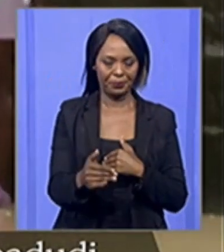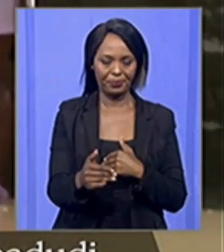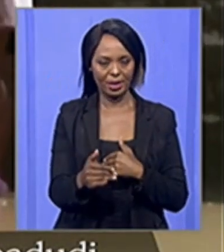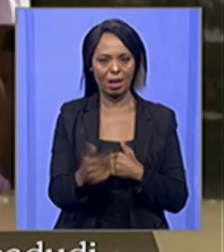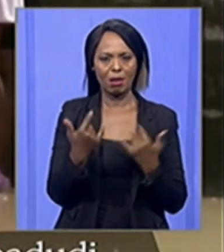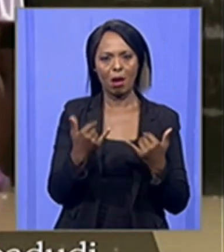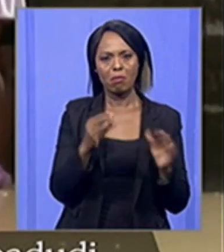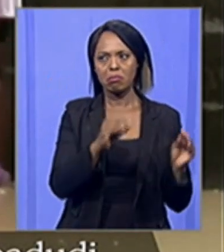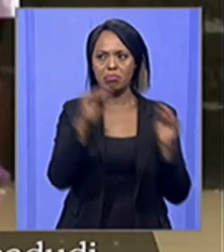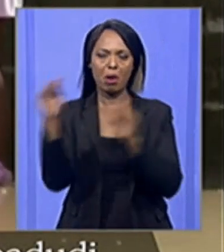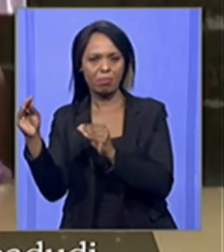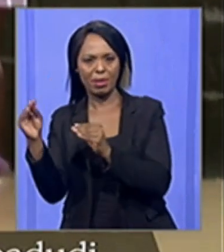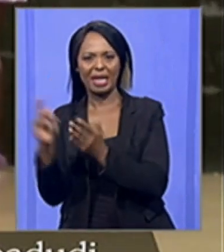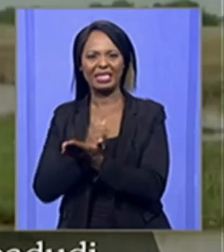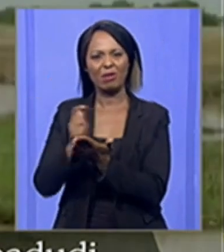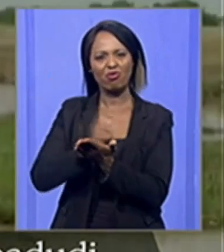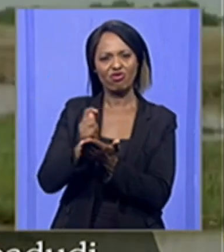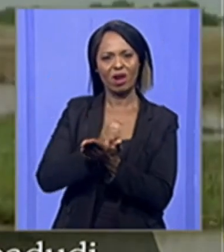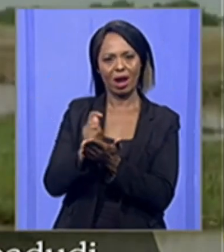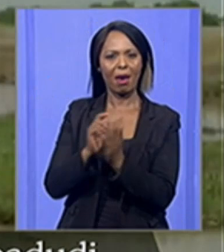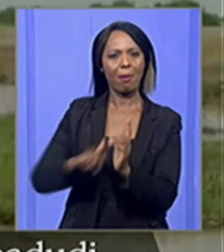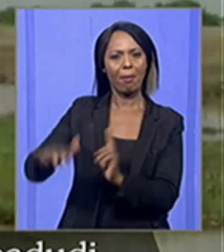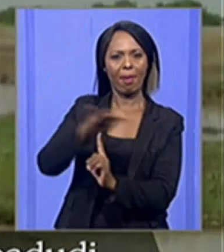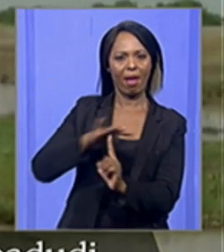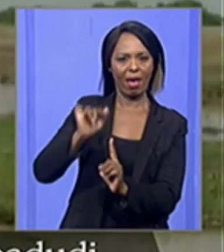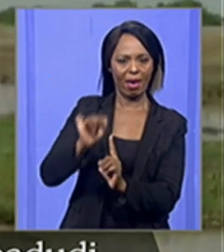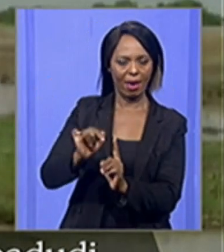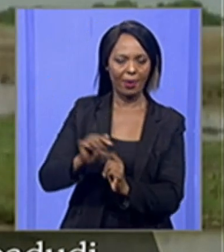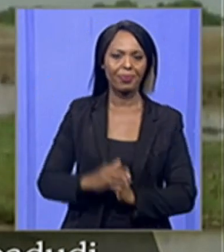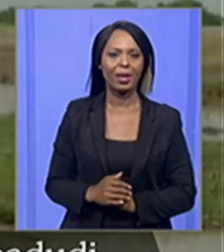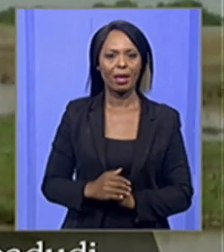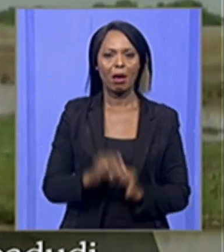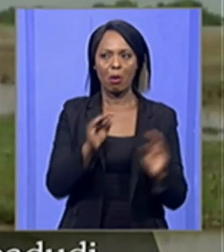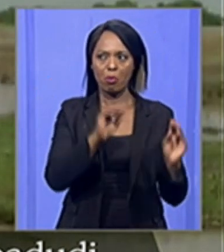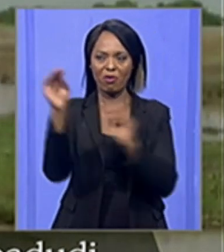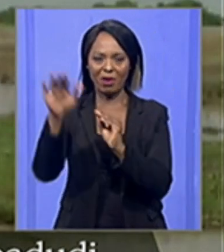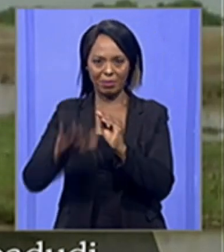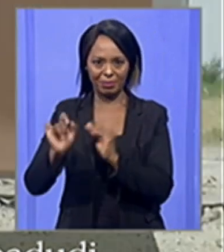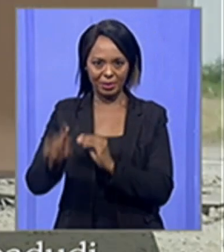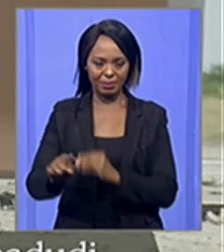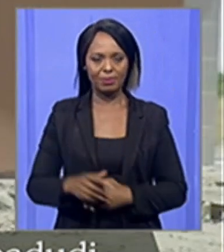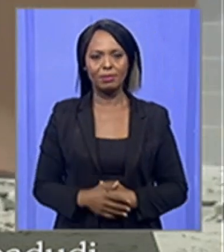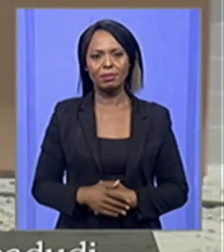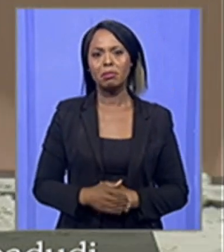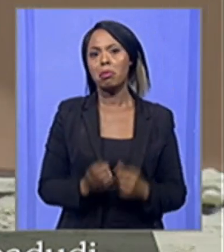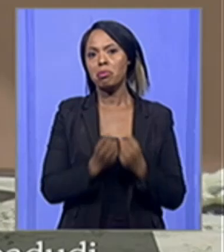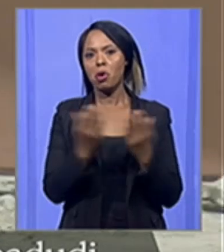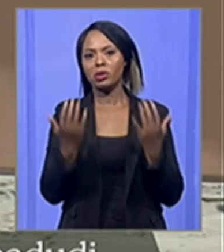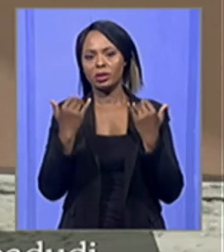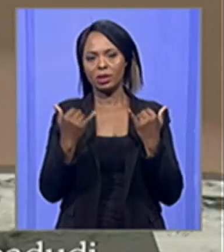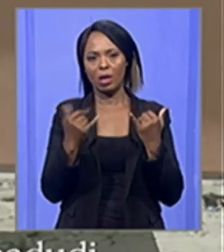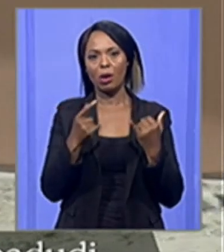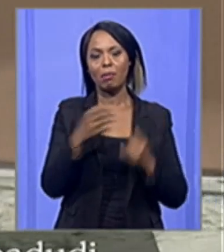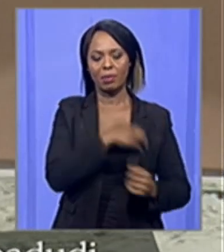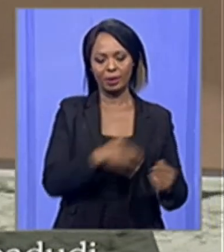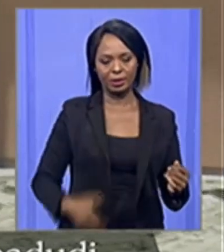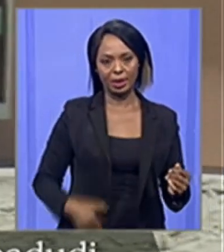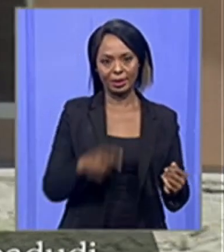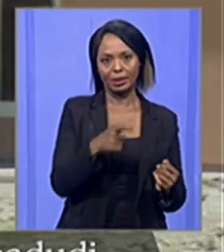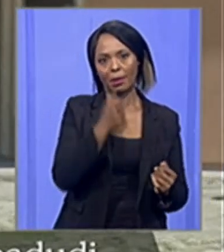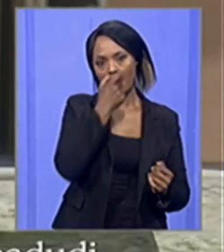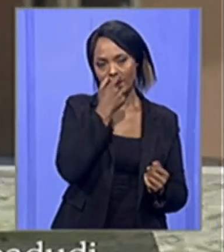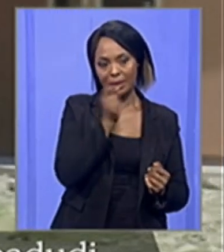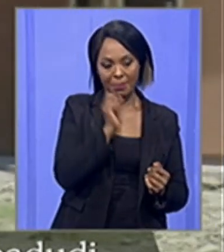fuwa tulo ya nakwana holong ya motse. Boemo bona bo ile ba phatlalatswa e le ba koduwa ke mopresidente Cyril